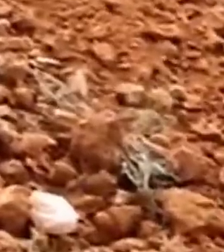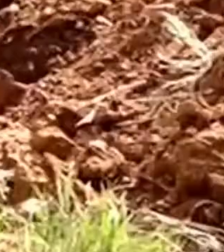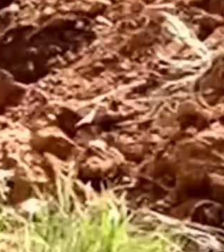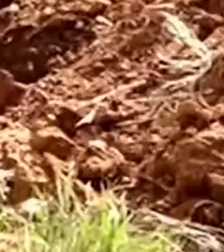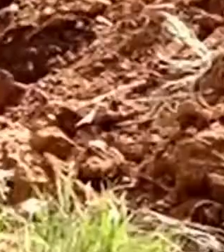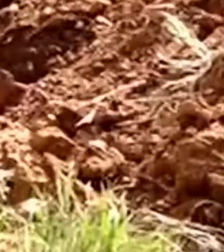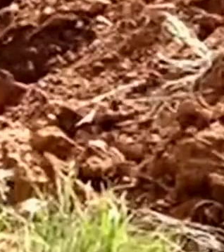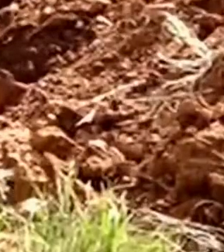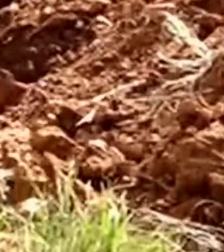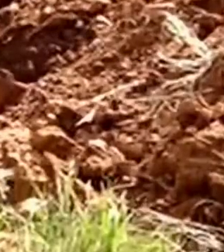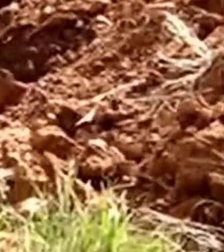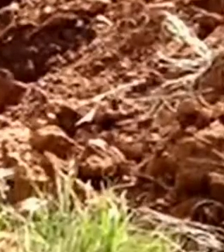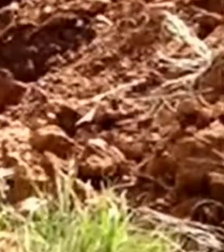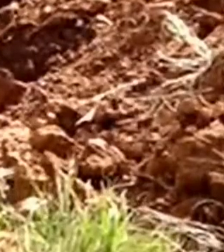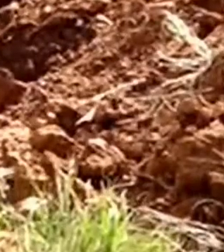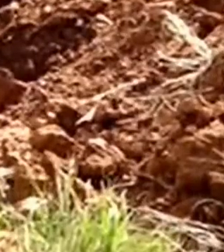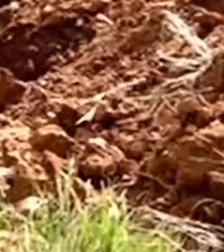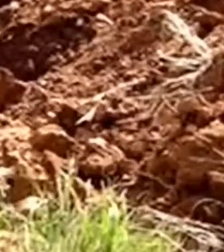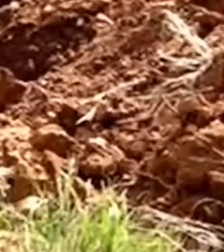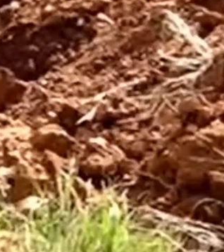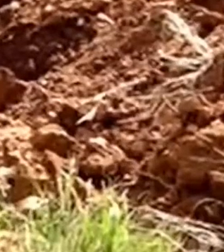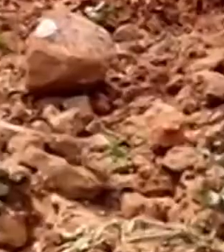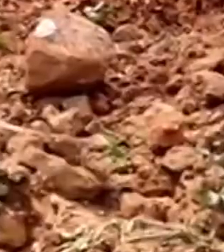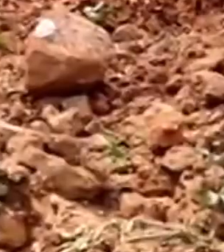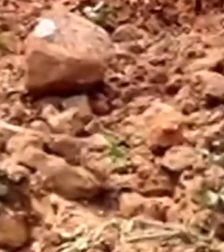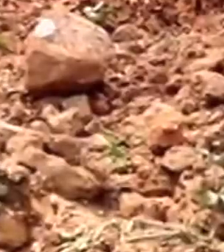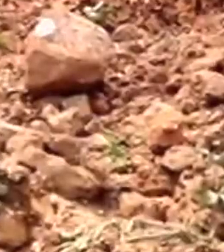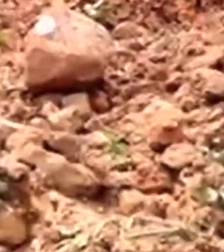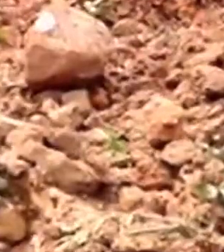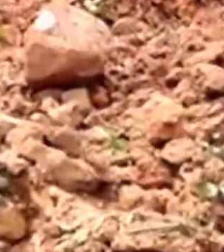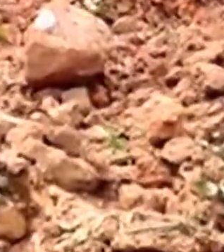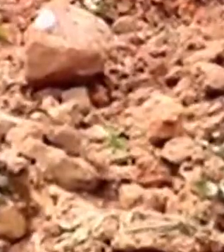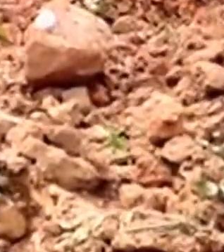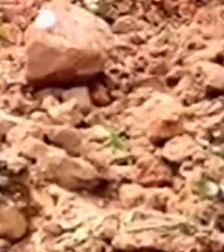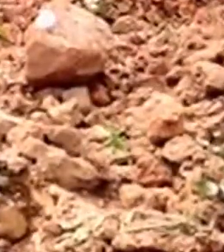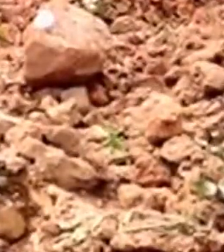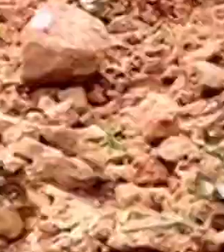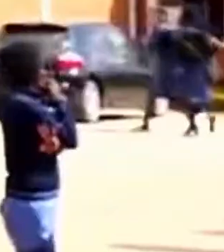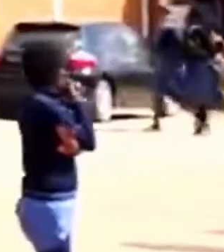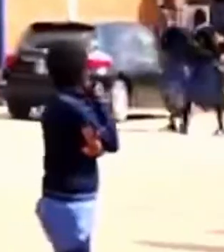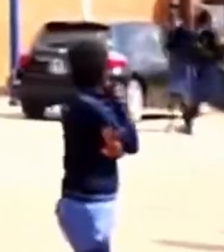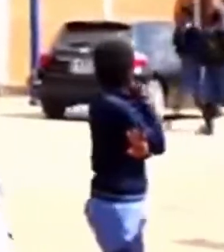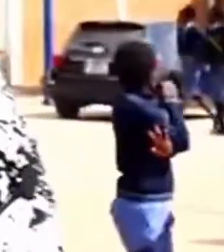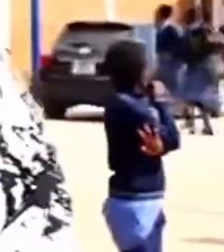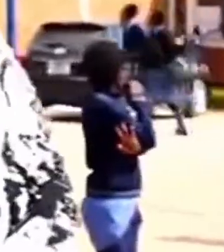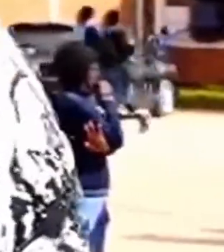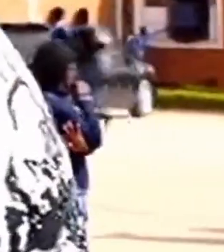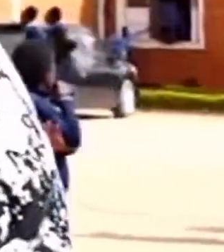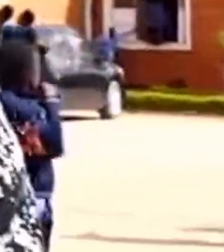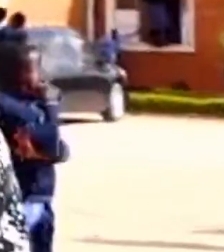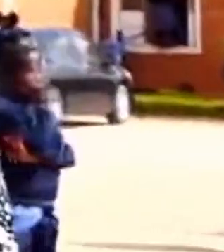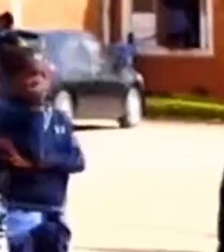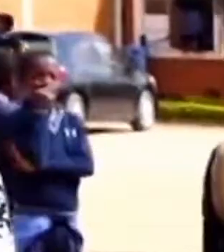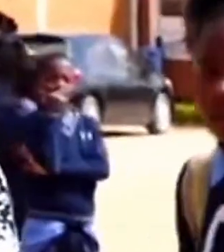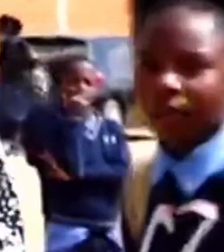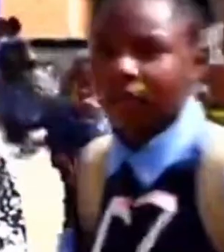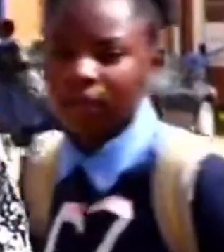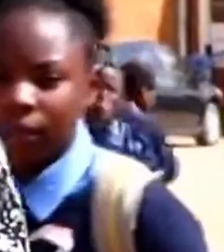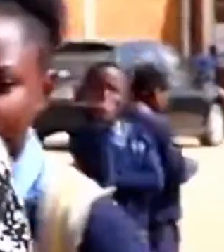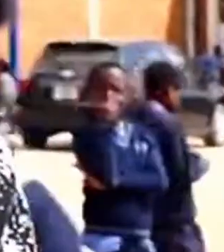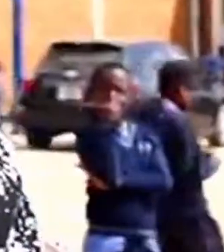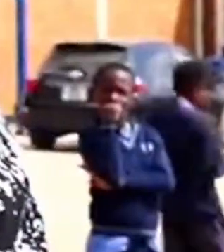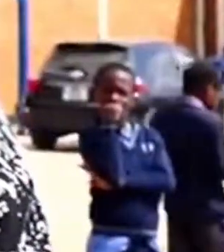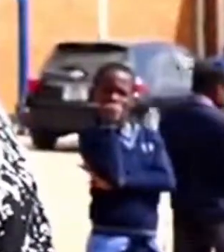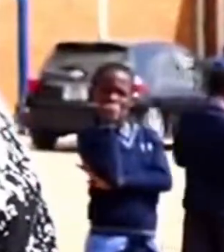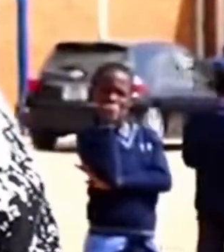The construction of an additional classroom block will help alleviate the problem. What you are seeing here is actually